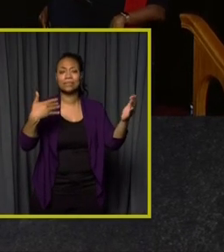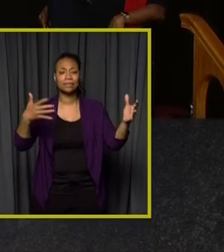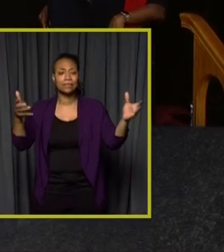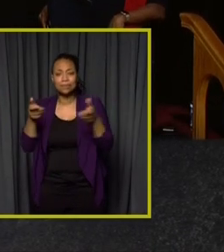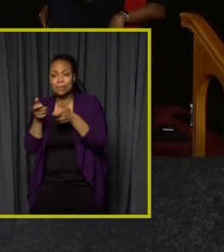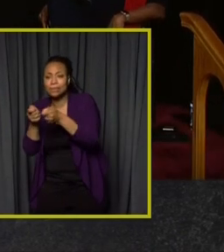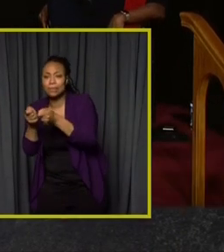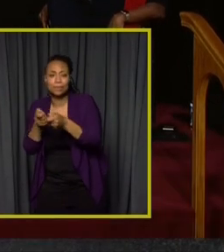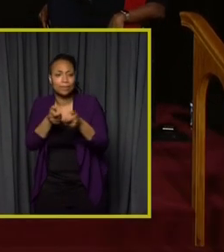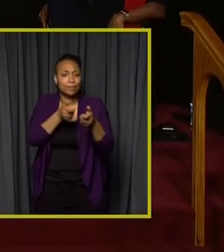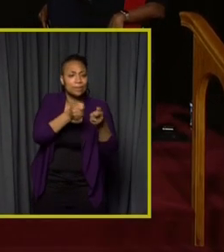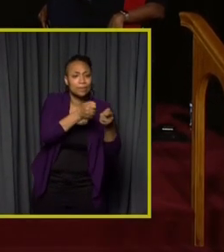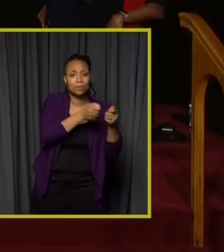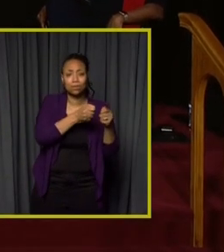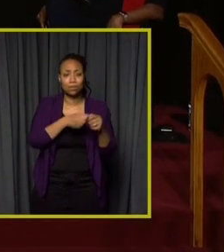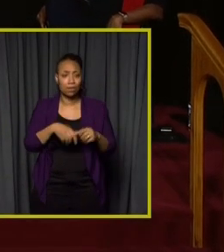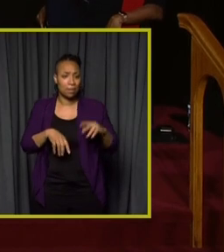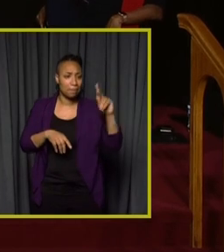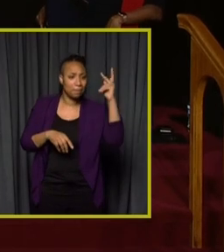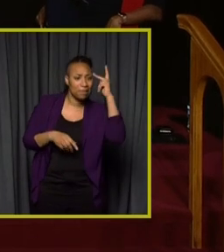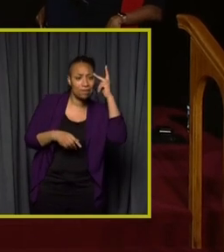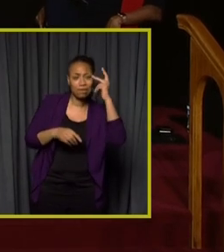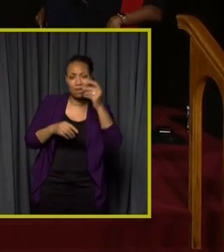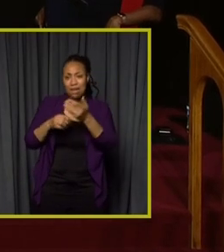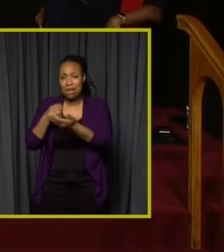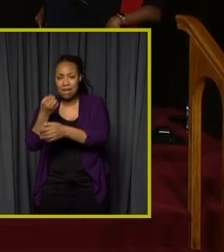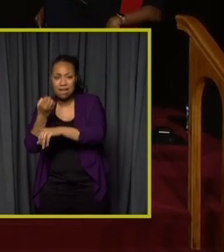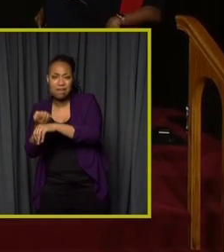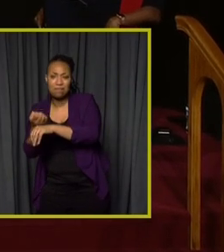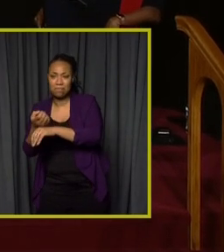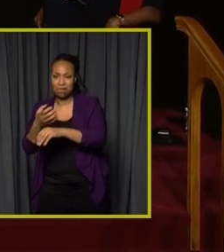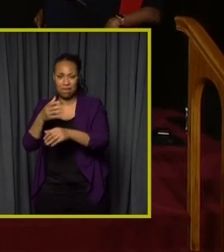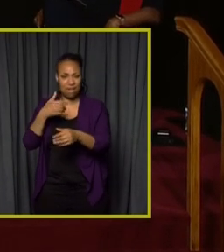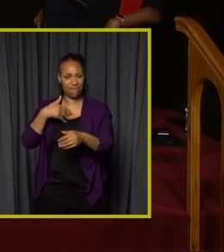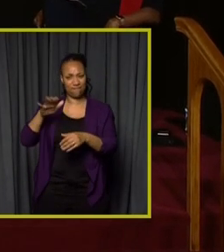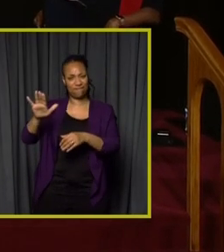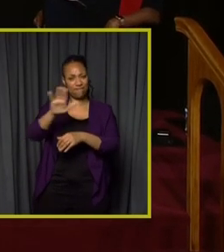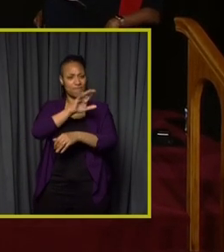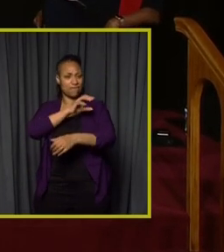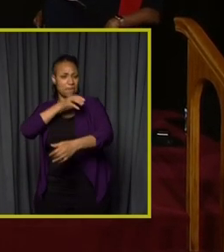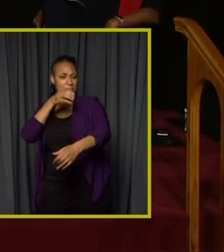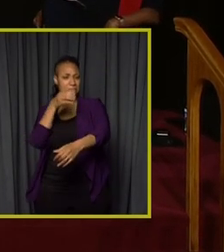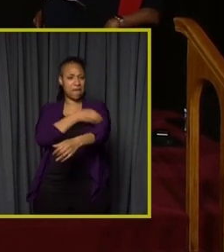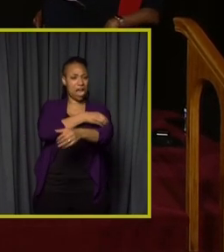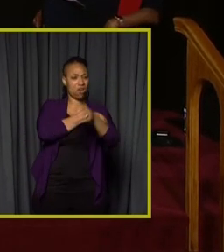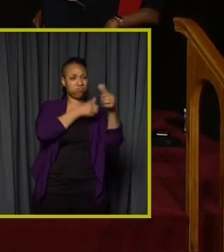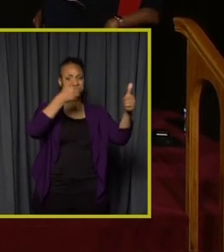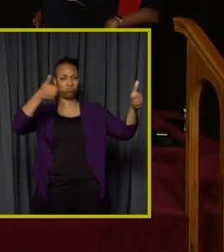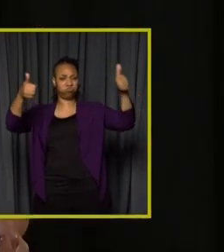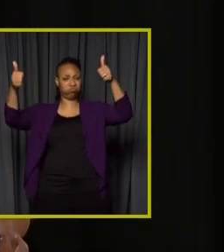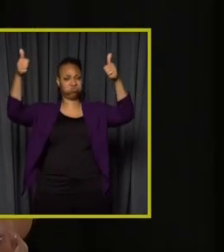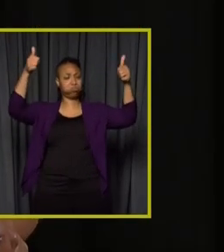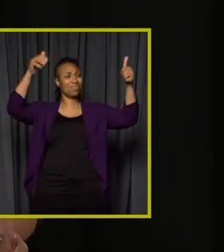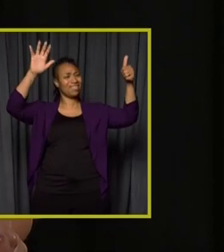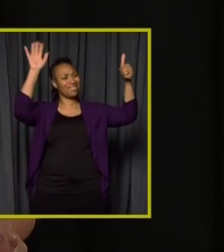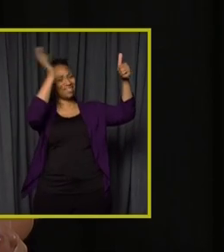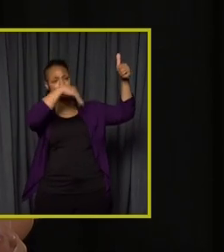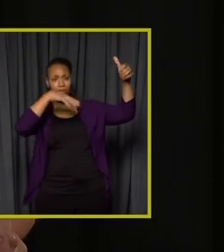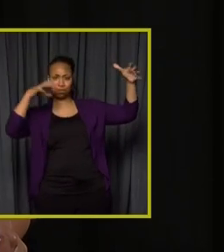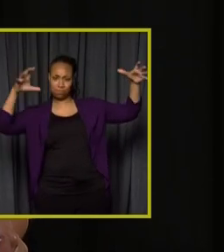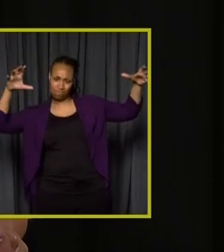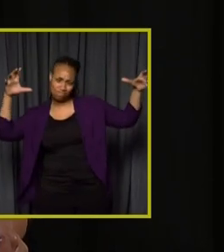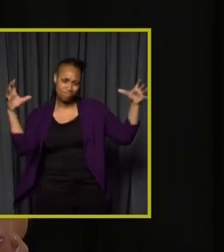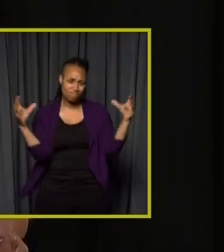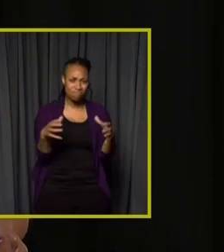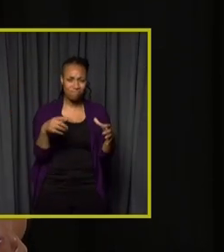political and economic power, a revolution of moral values, to demonstrate the power